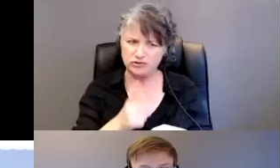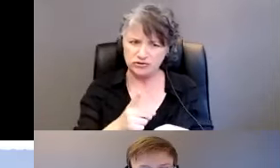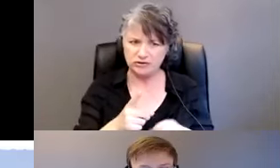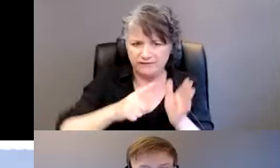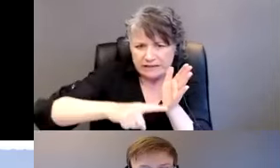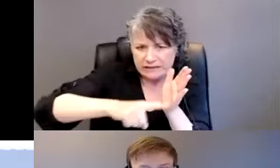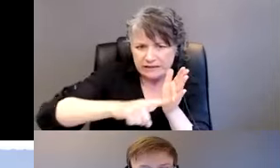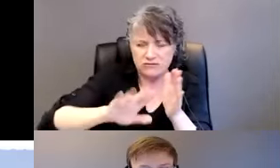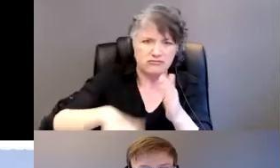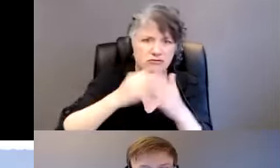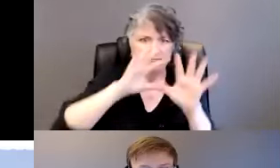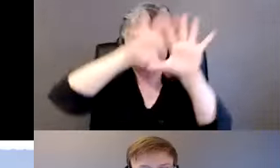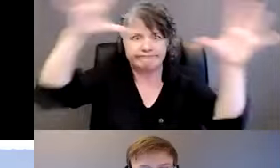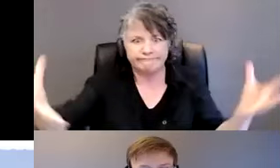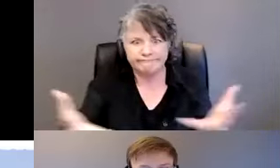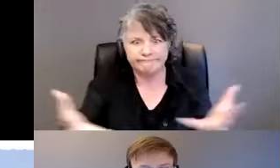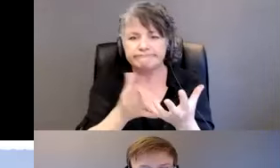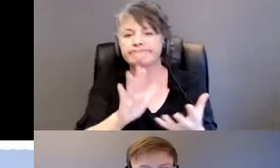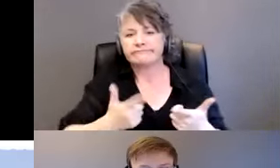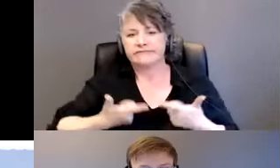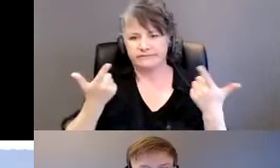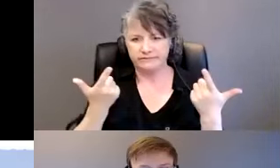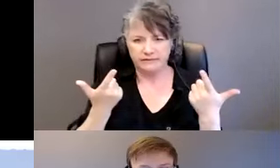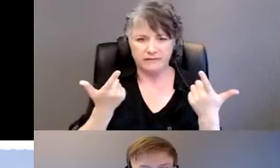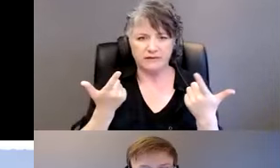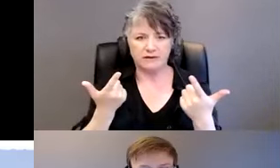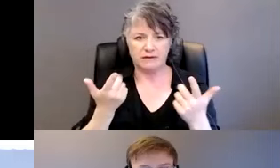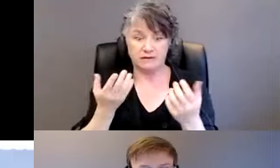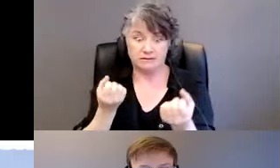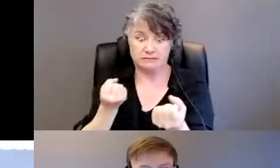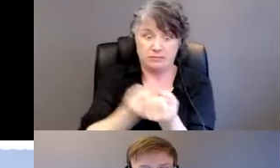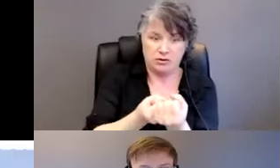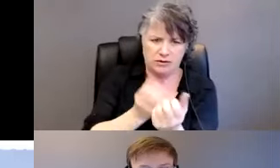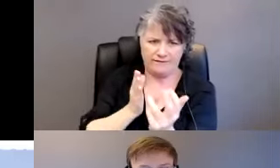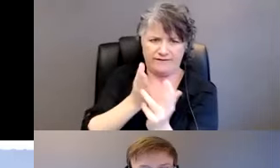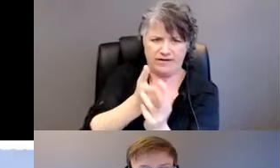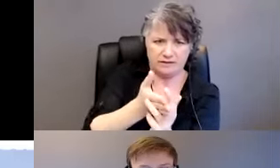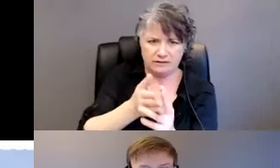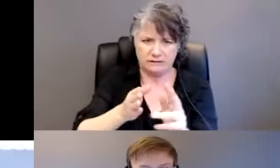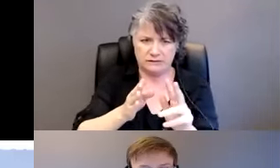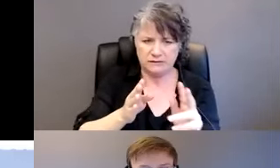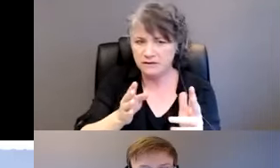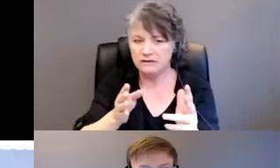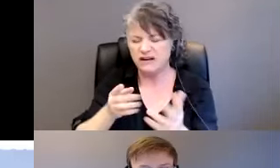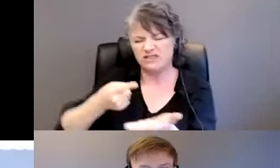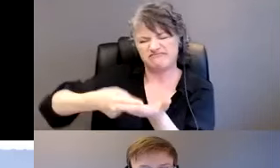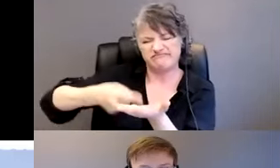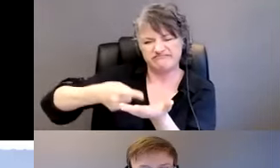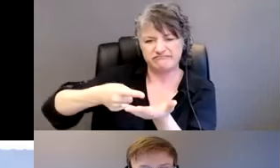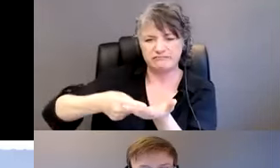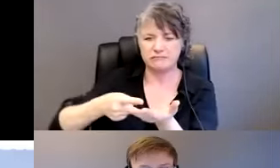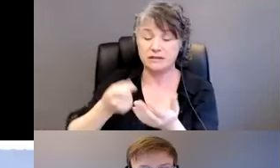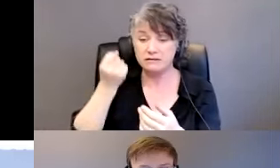investigated and supported, and whatever interventions are appropriate that we'll talk about. But also it is important to remember